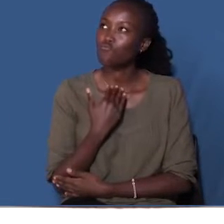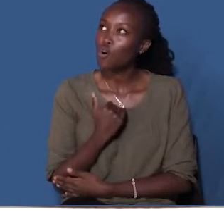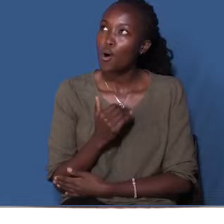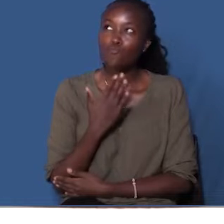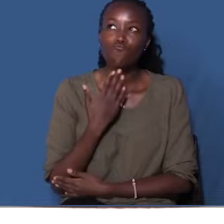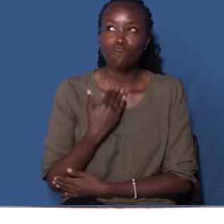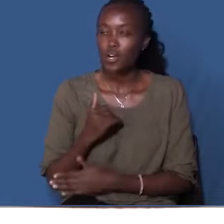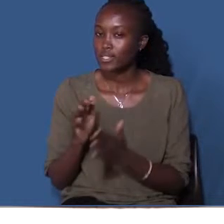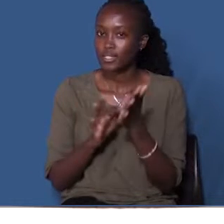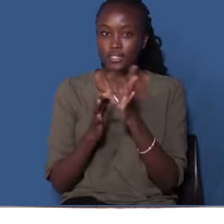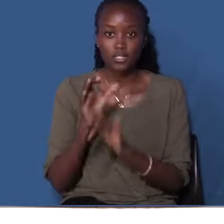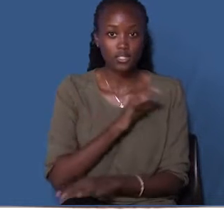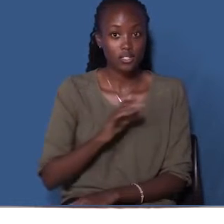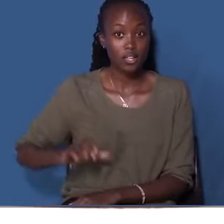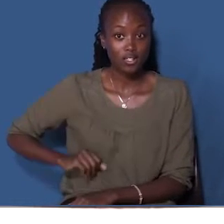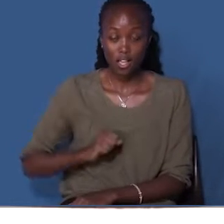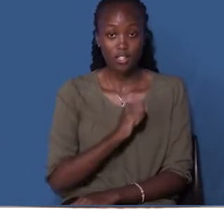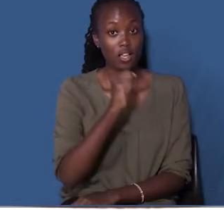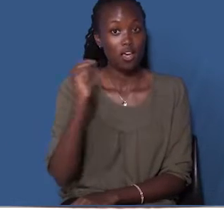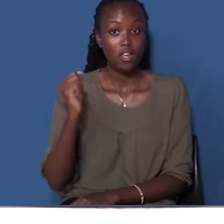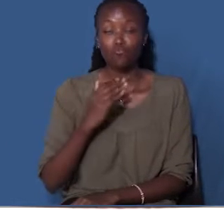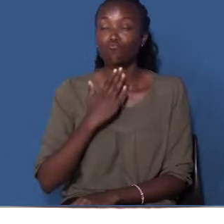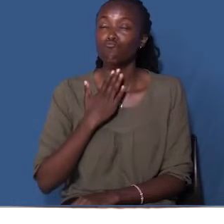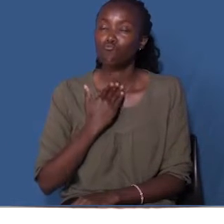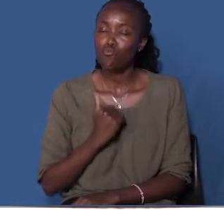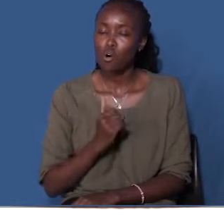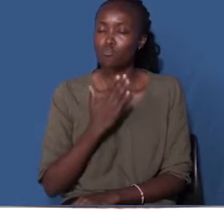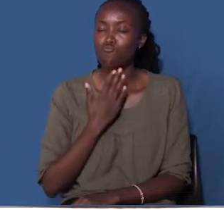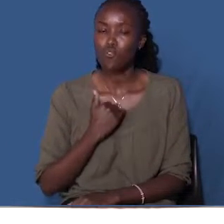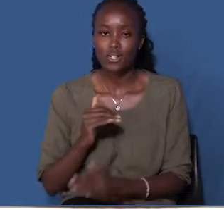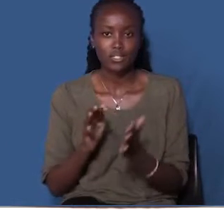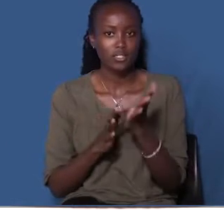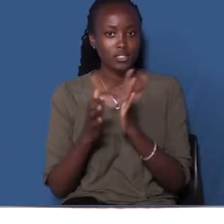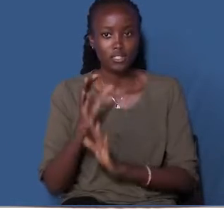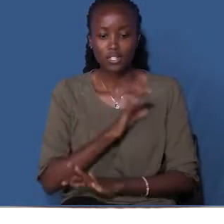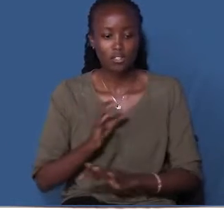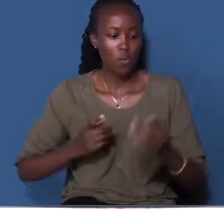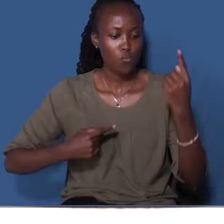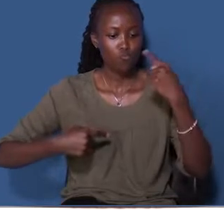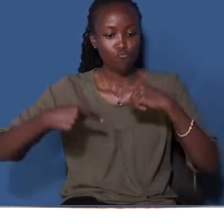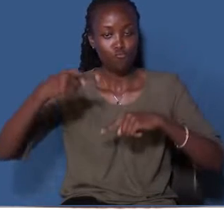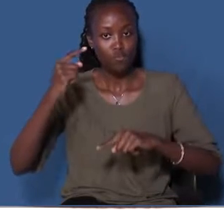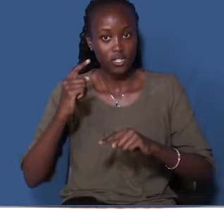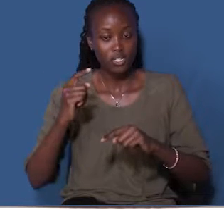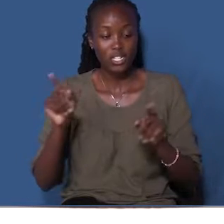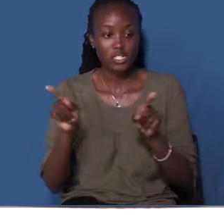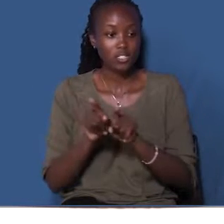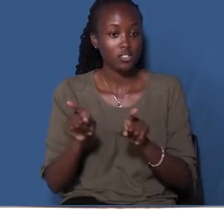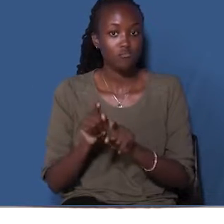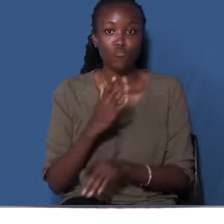the resurrection of Christ. They were longing to see Christ's victory over death. They were longing for